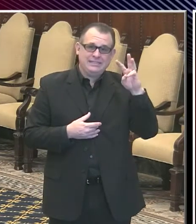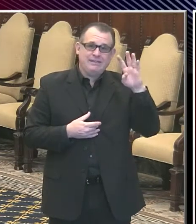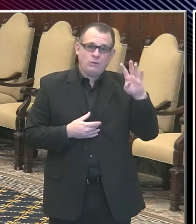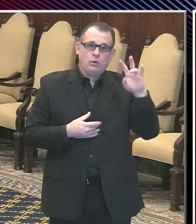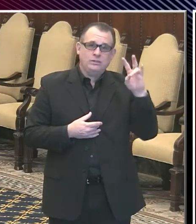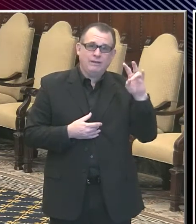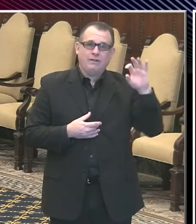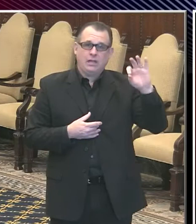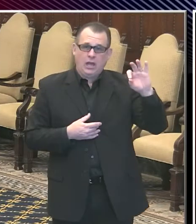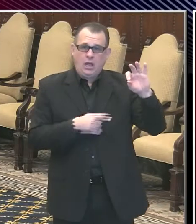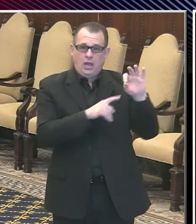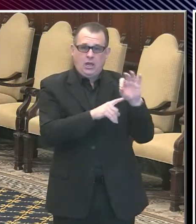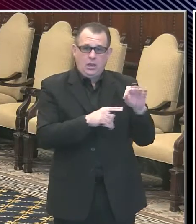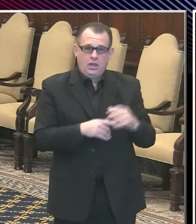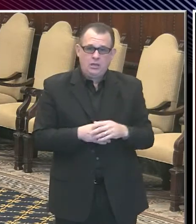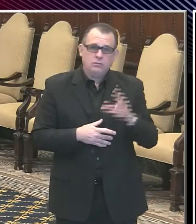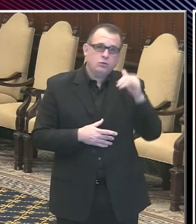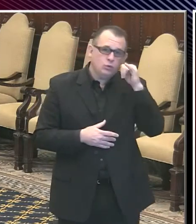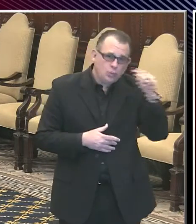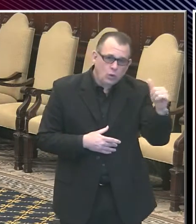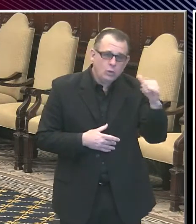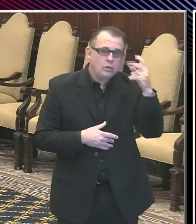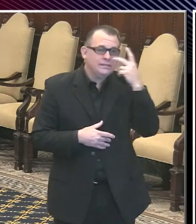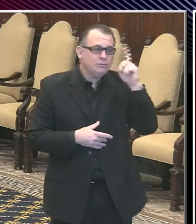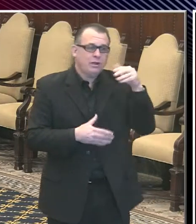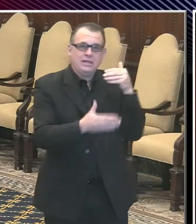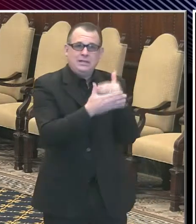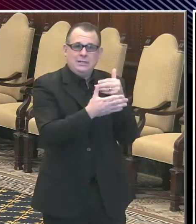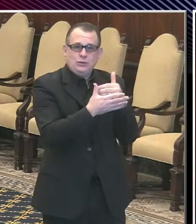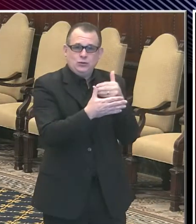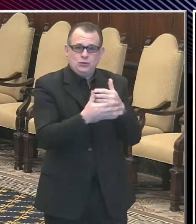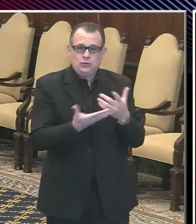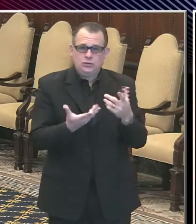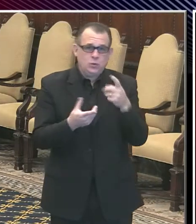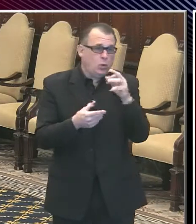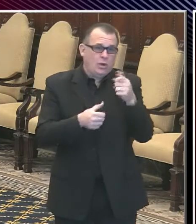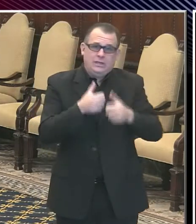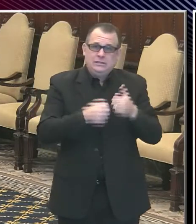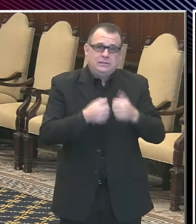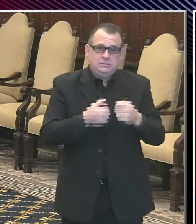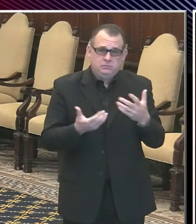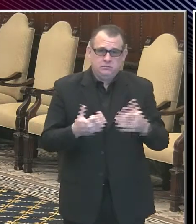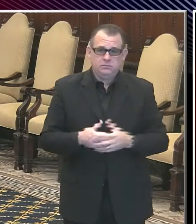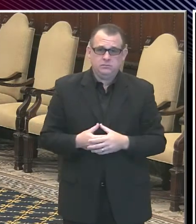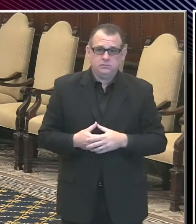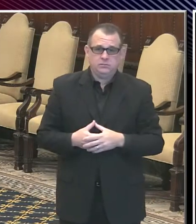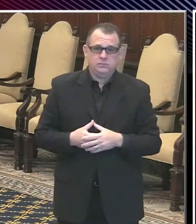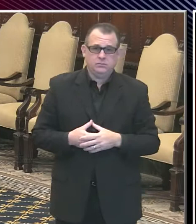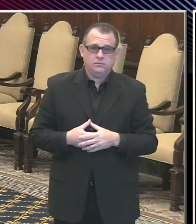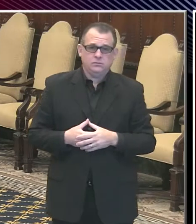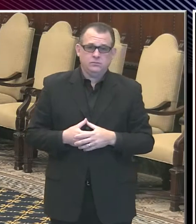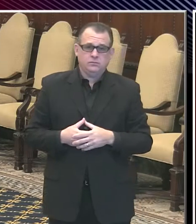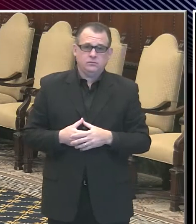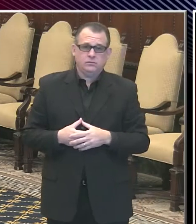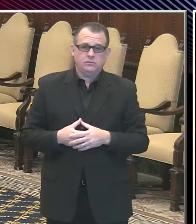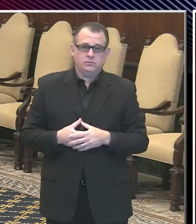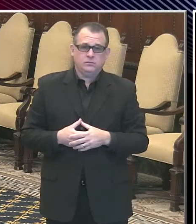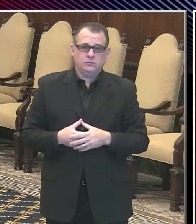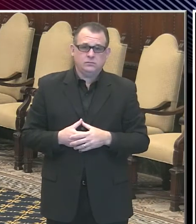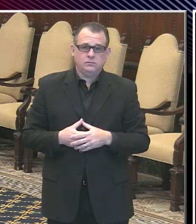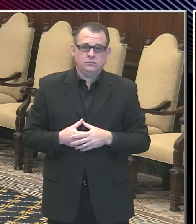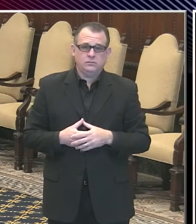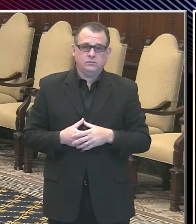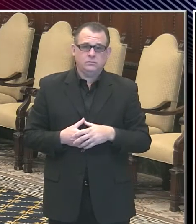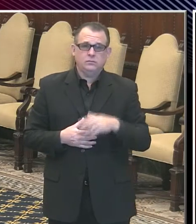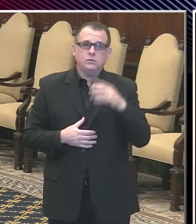1-800-548-6479. Monday meal distributions at the Parks and Rec youth meal sites, Tarkin and Scanlon playgrounds are